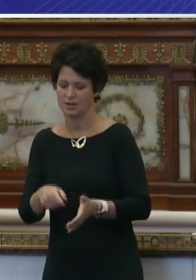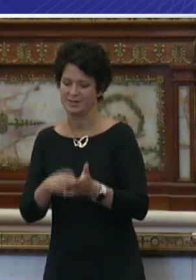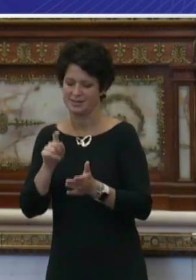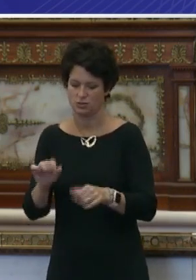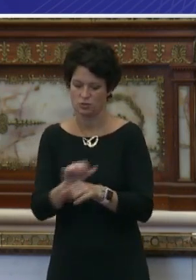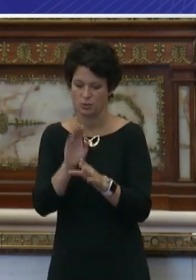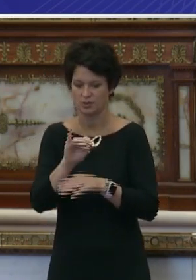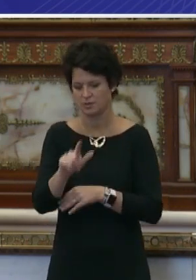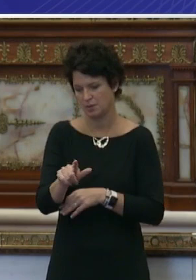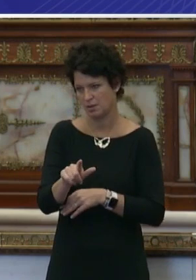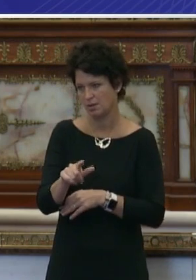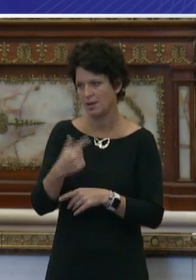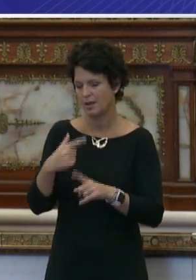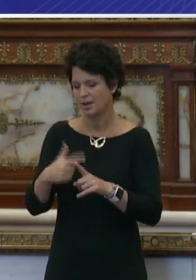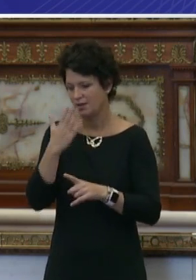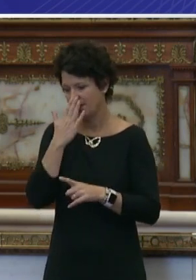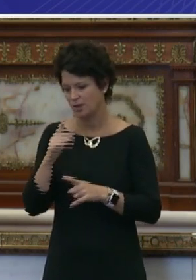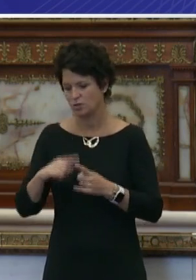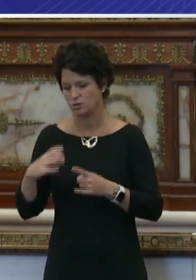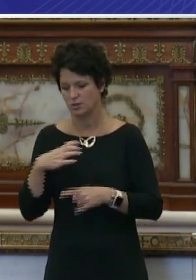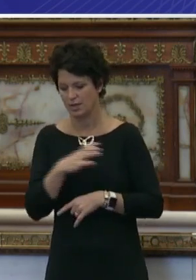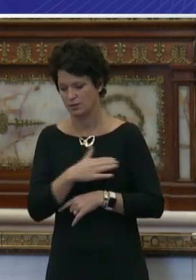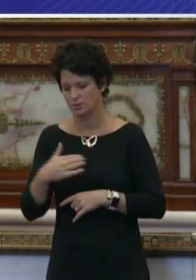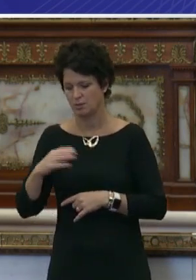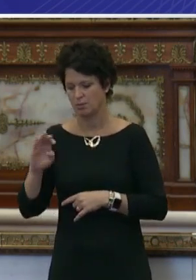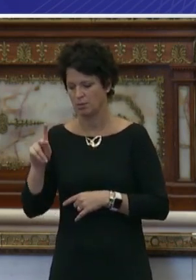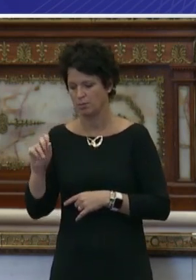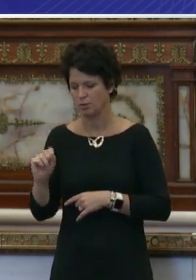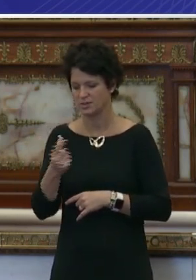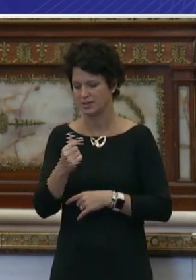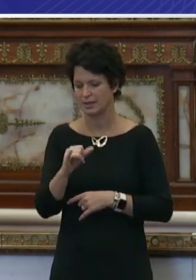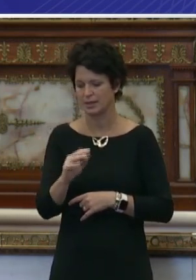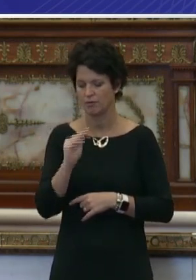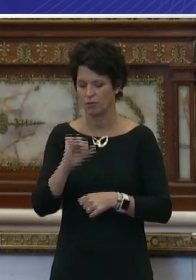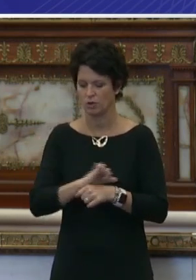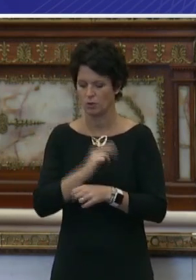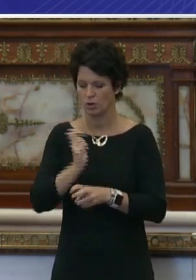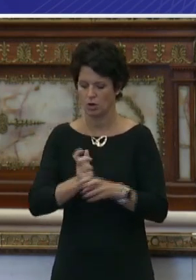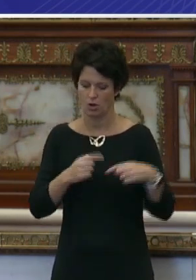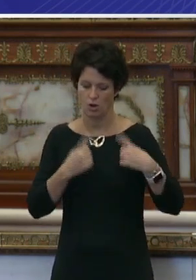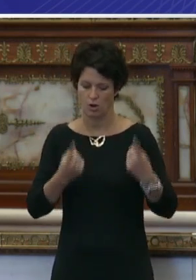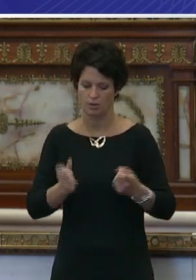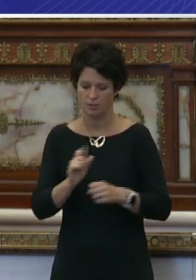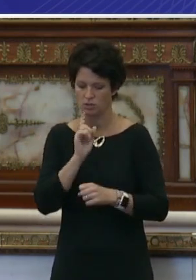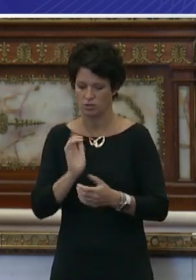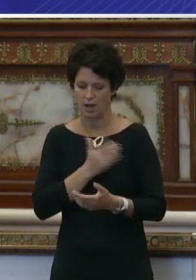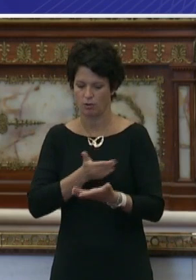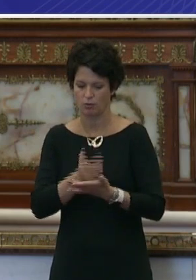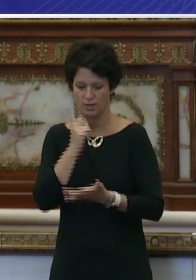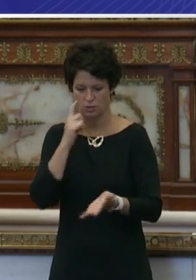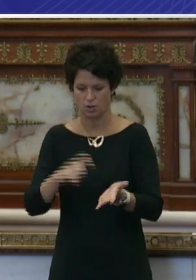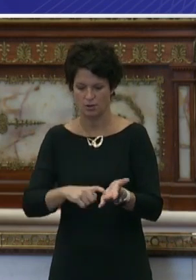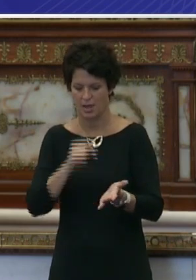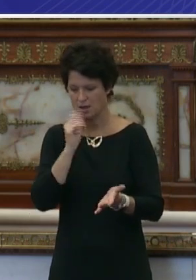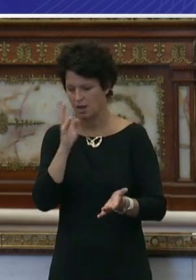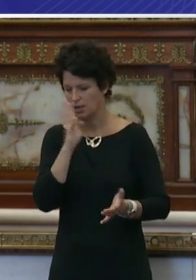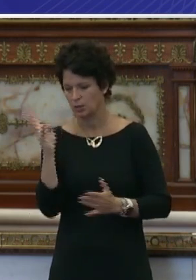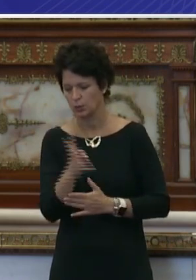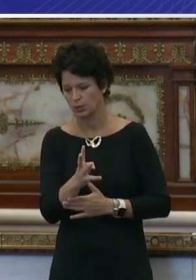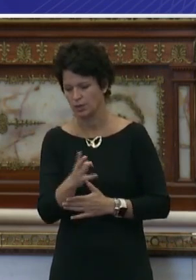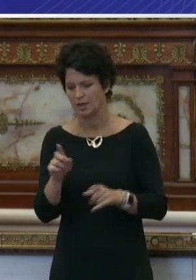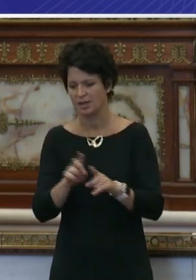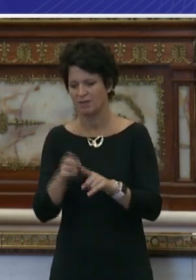rights. And thank you to council members Brooks and Jim for your tireless work to ensure our rights are recognized even after this crisis ends.